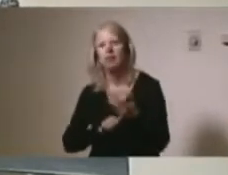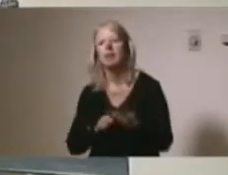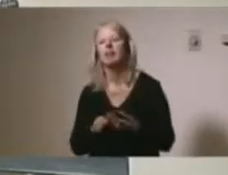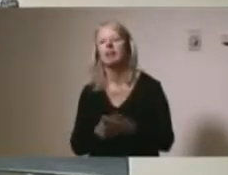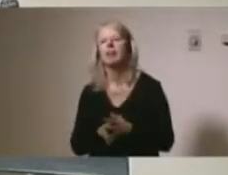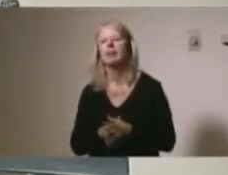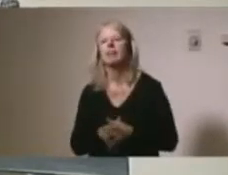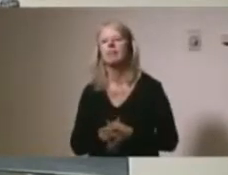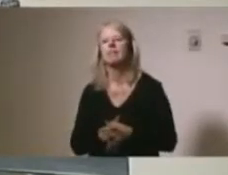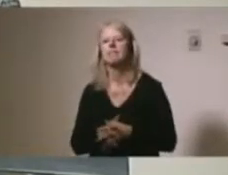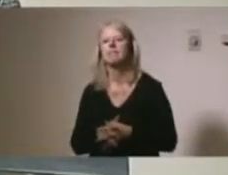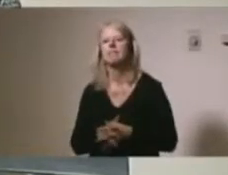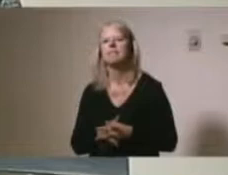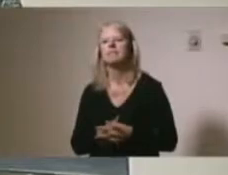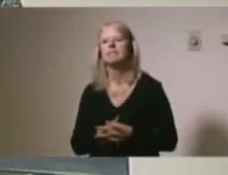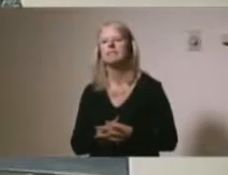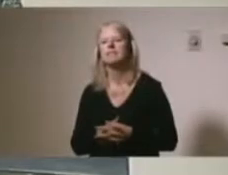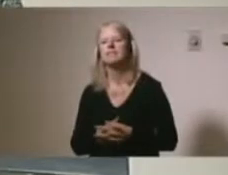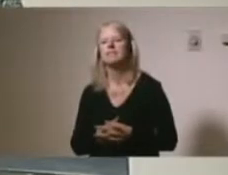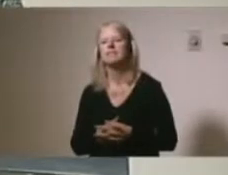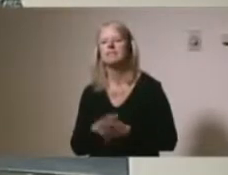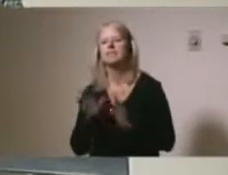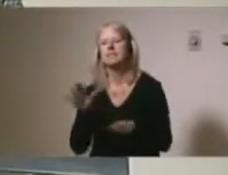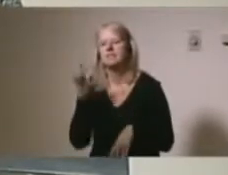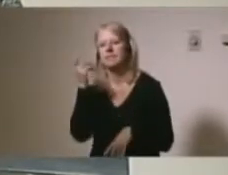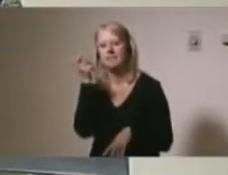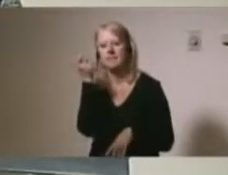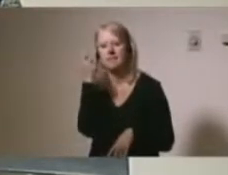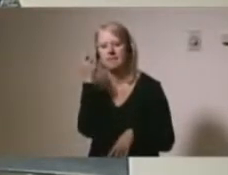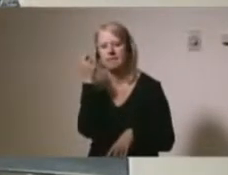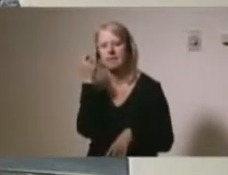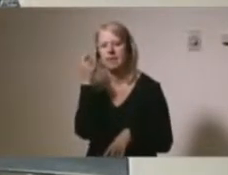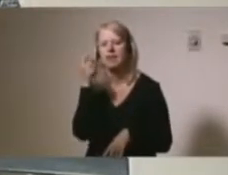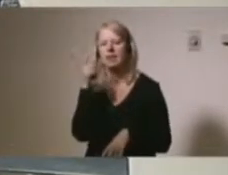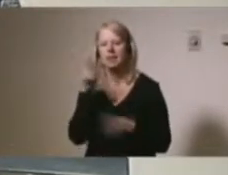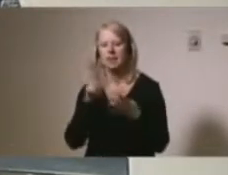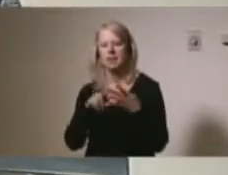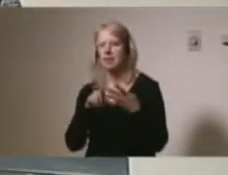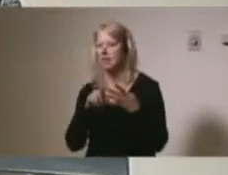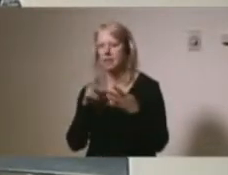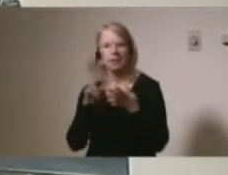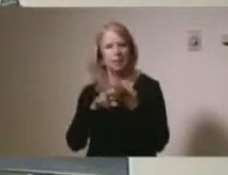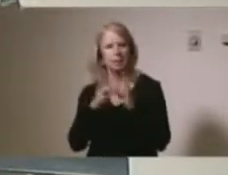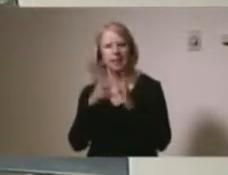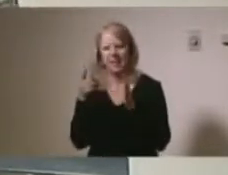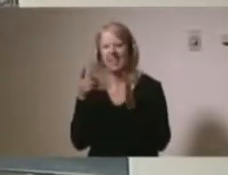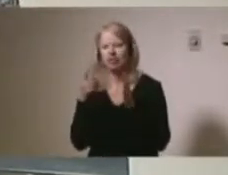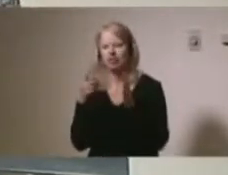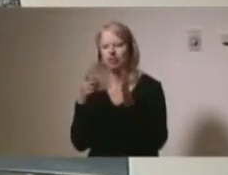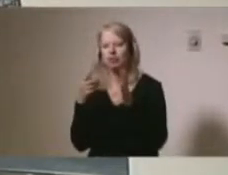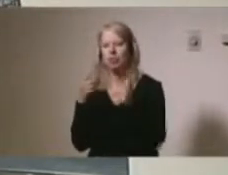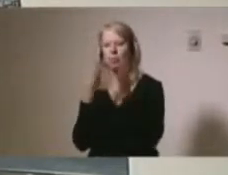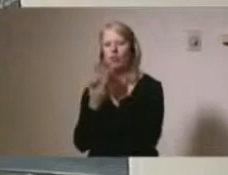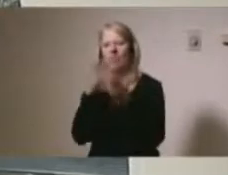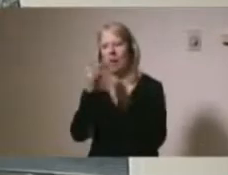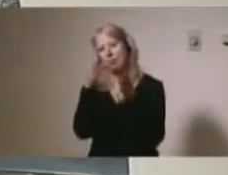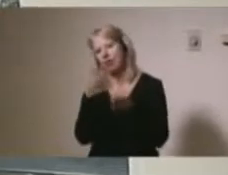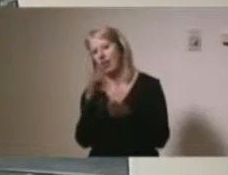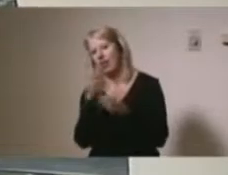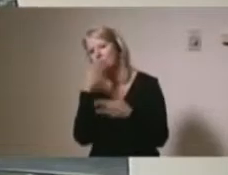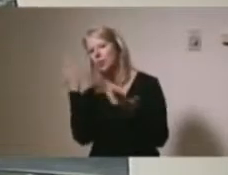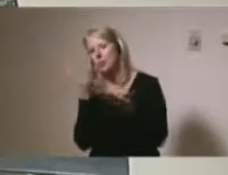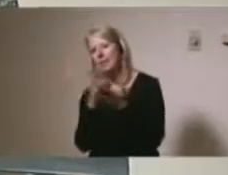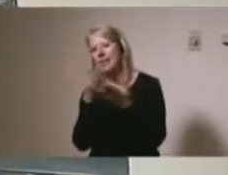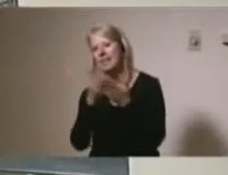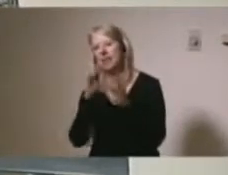But this shows that the person has no money, no credit, and it